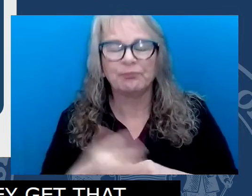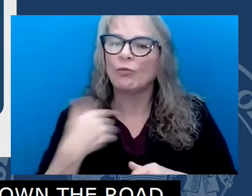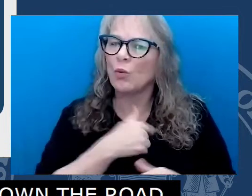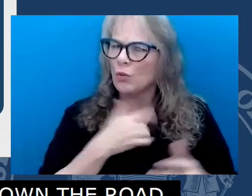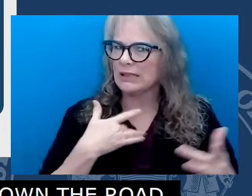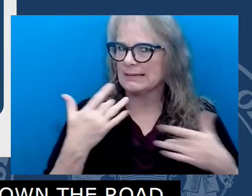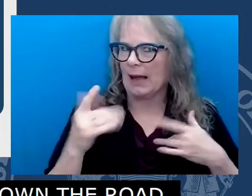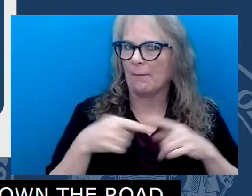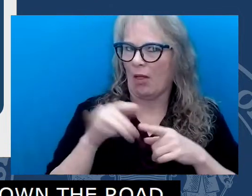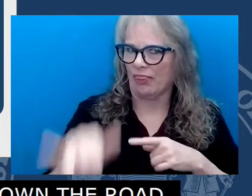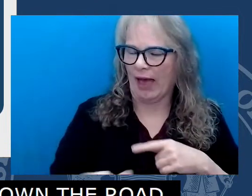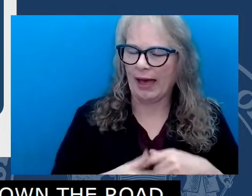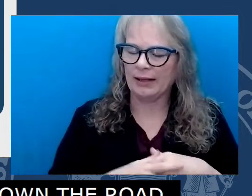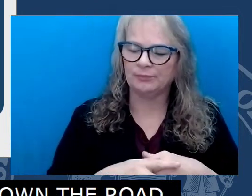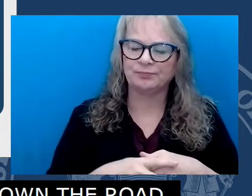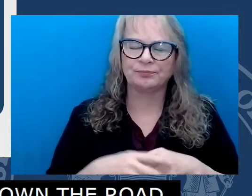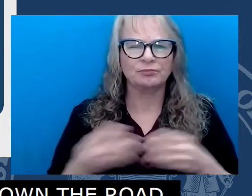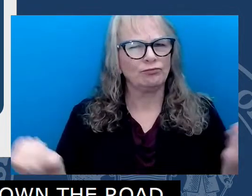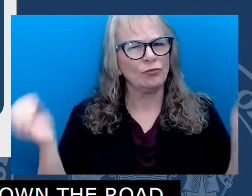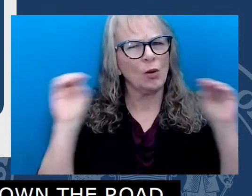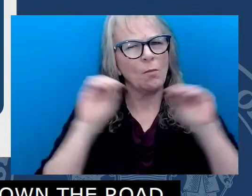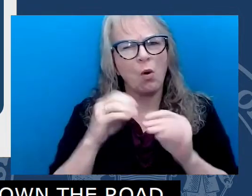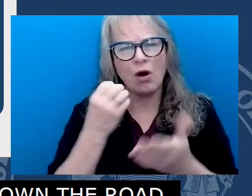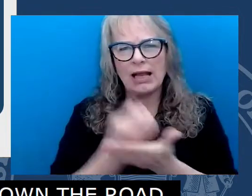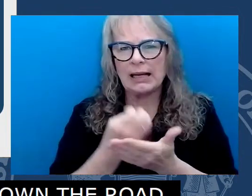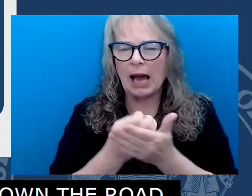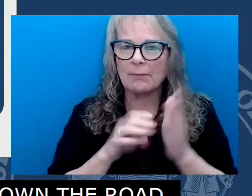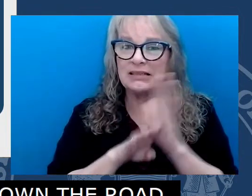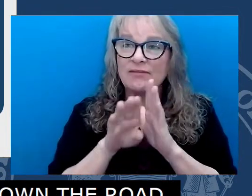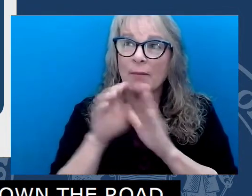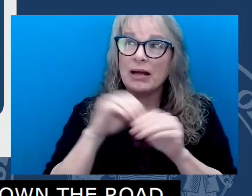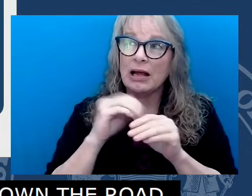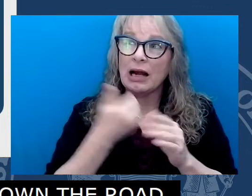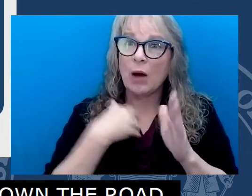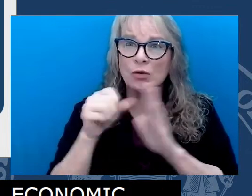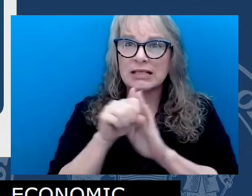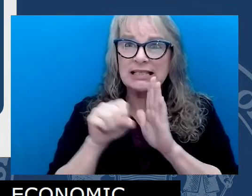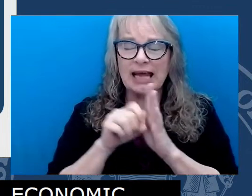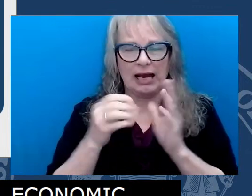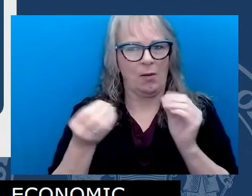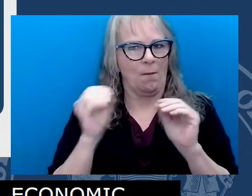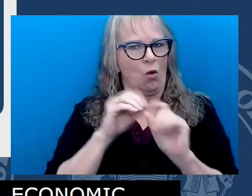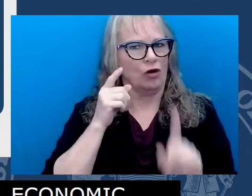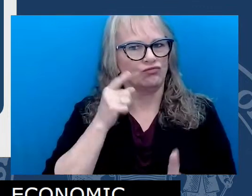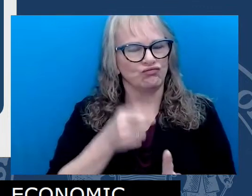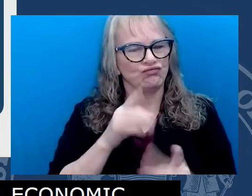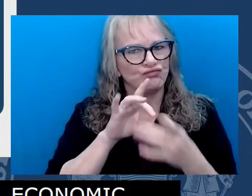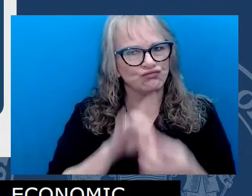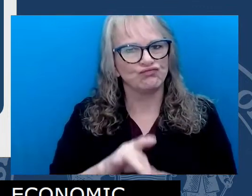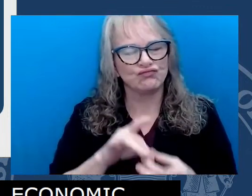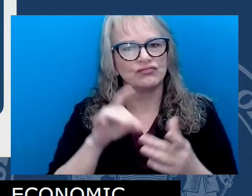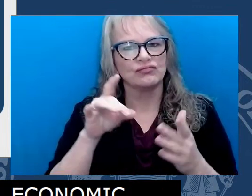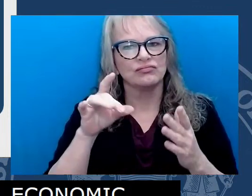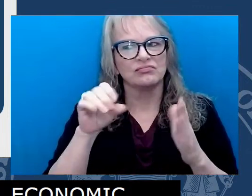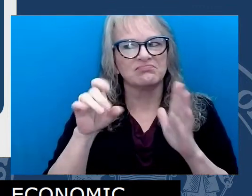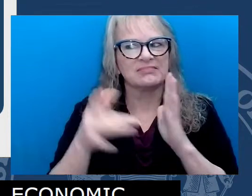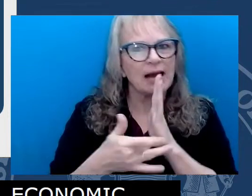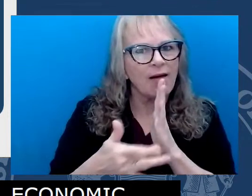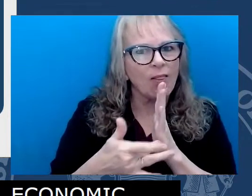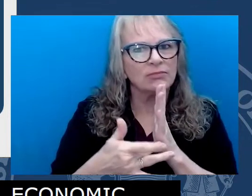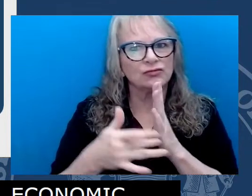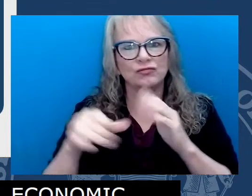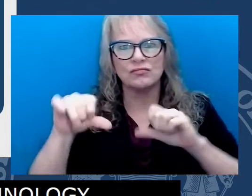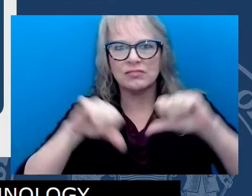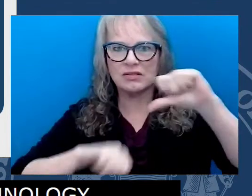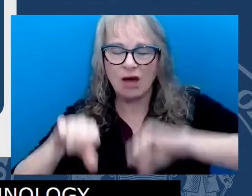ever, economic development in our state is in the kind of the technology, science and technology sector. That's why our investments